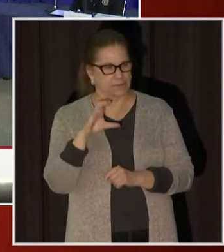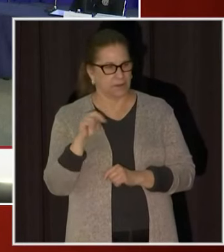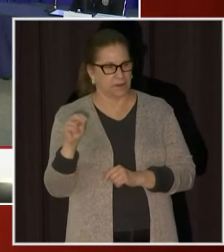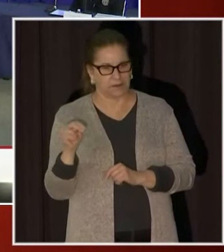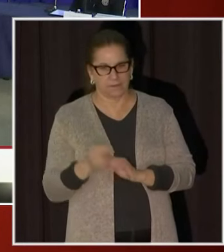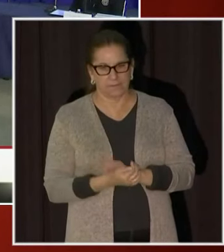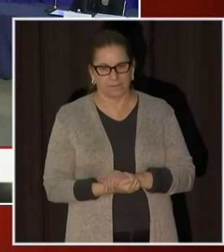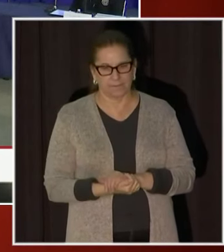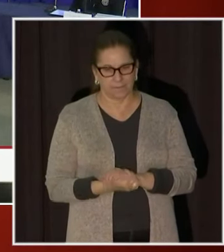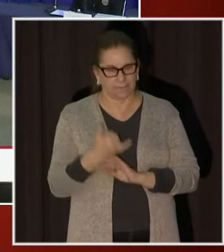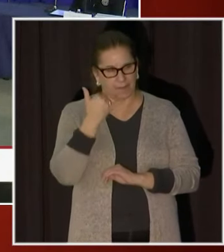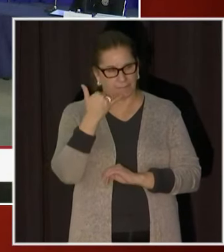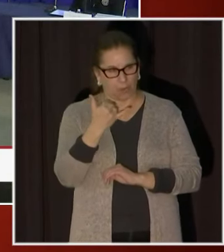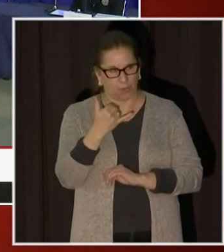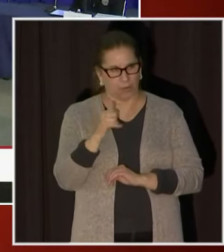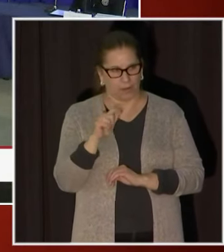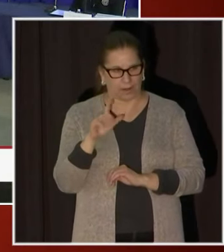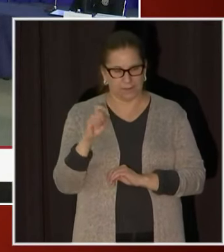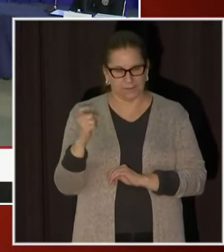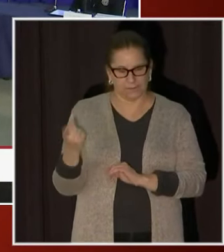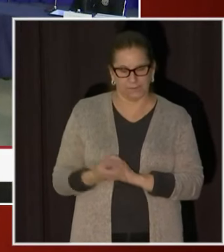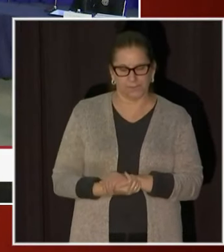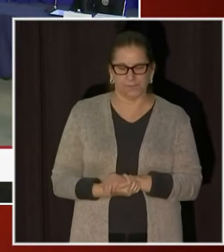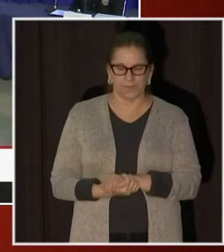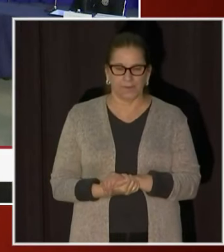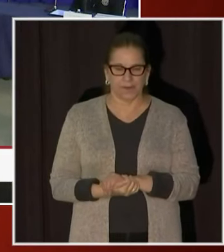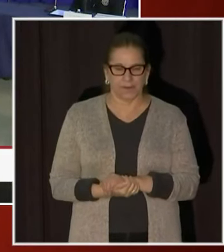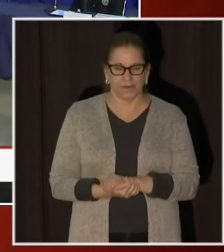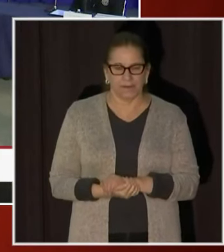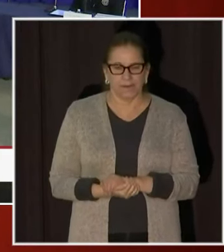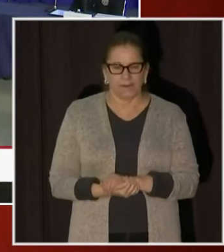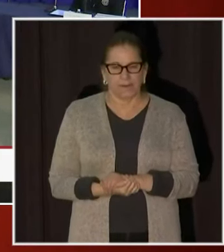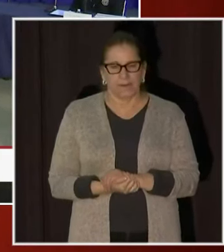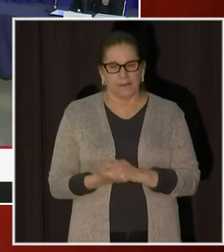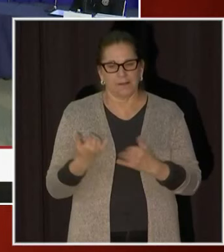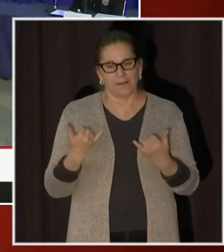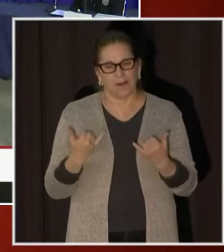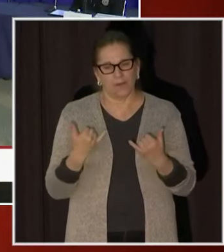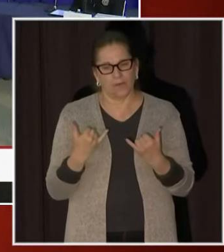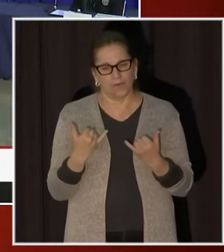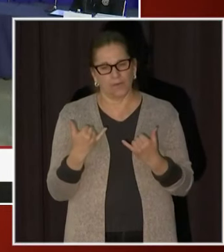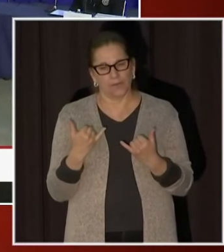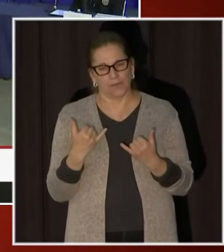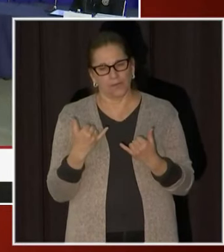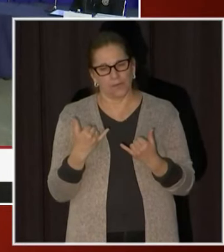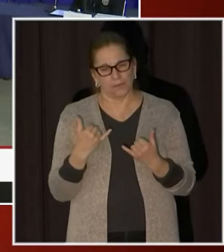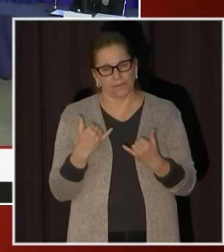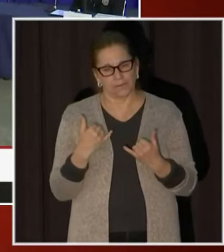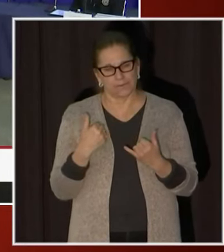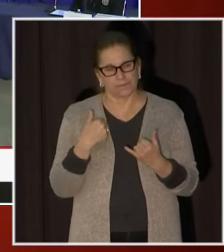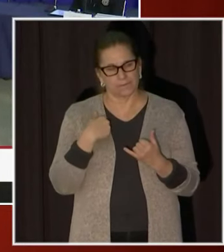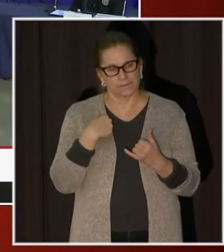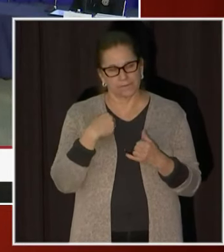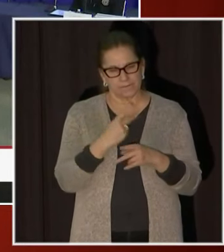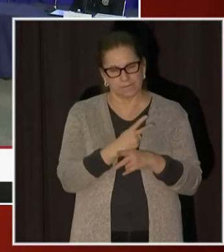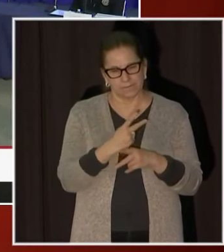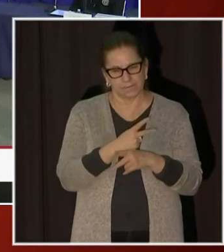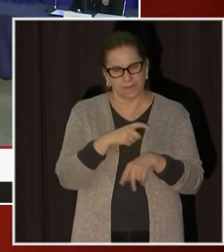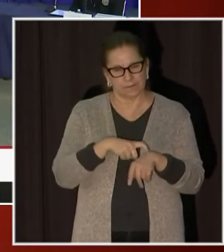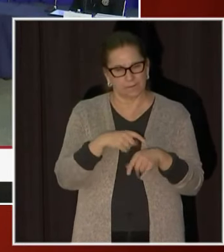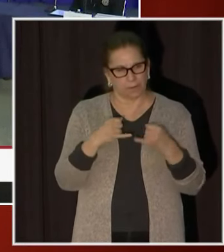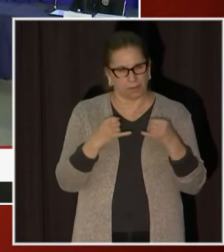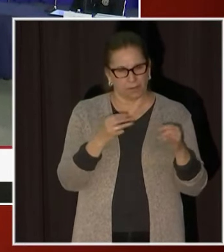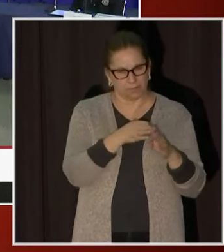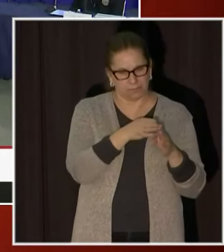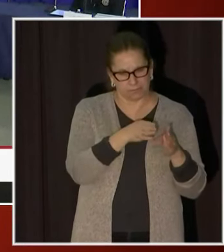or Director Chris Rodriguez, either. We're trying to put together a timeline in terms of how this all unfolded